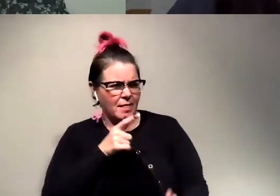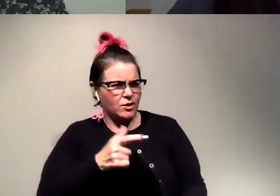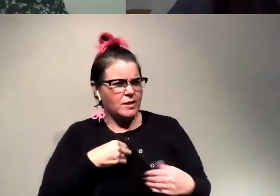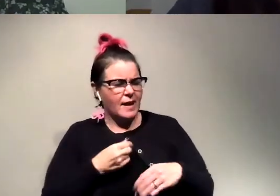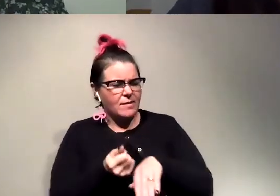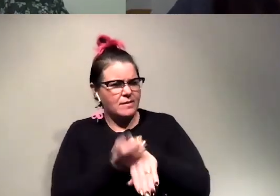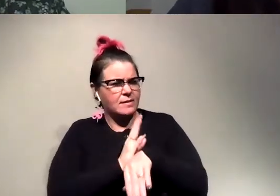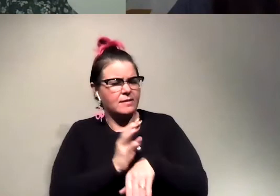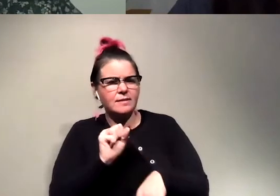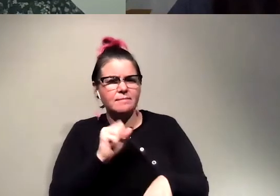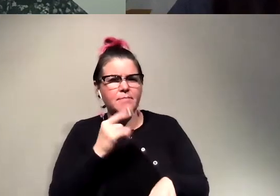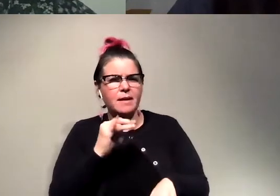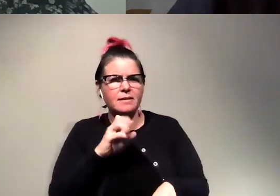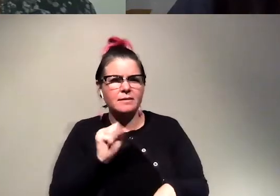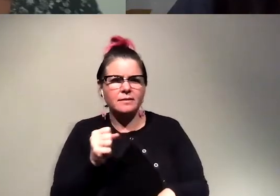backs?